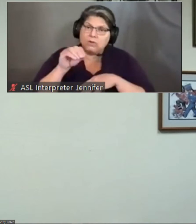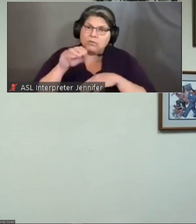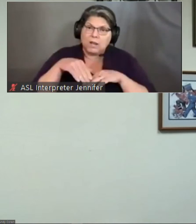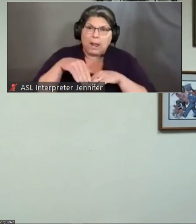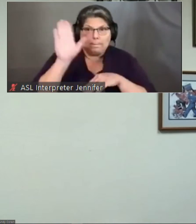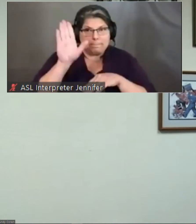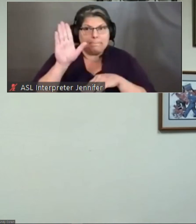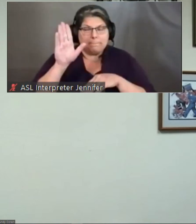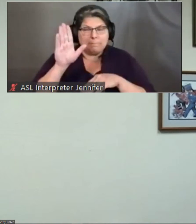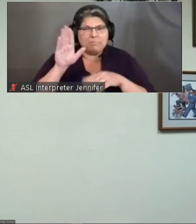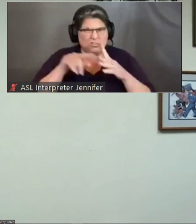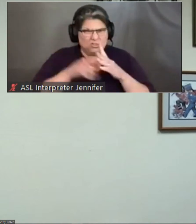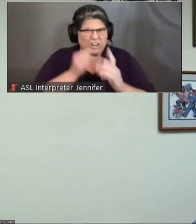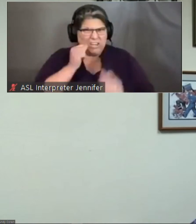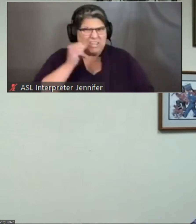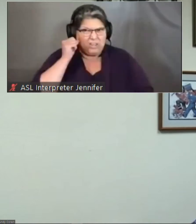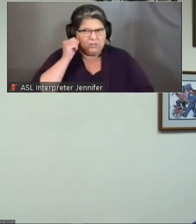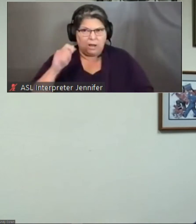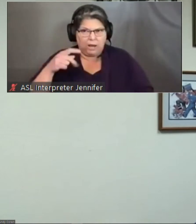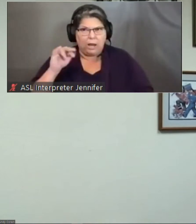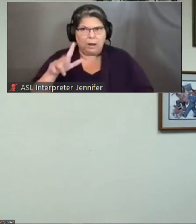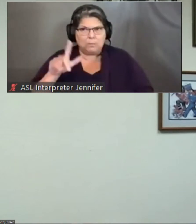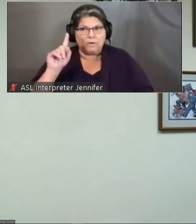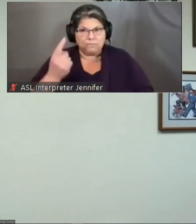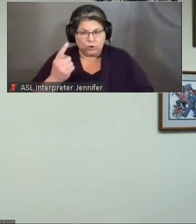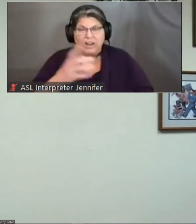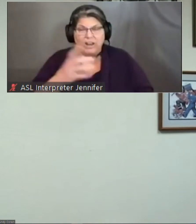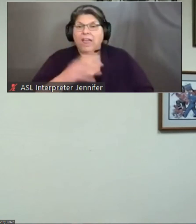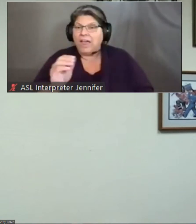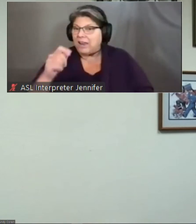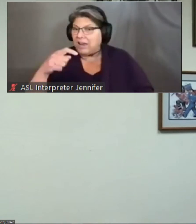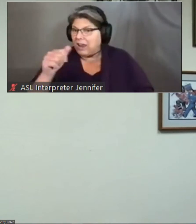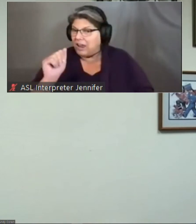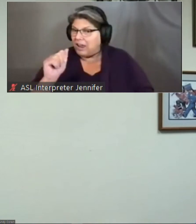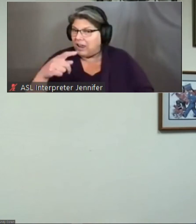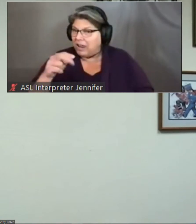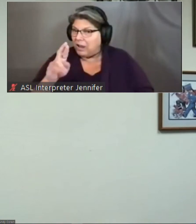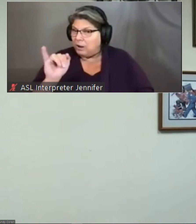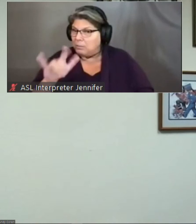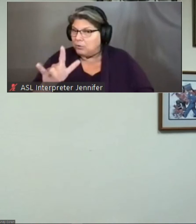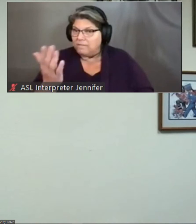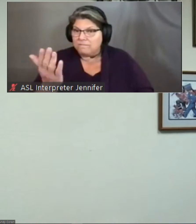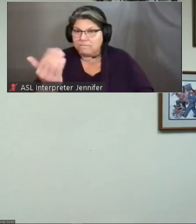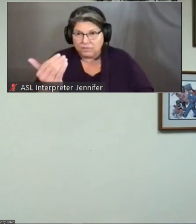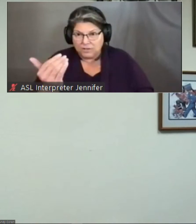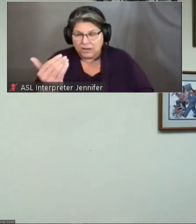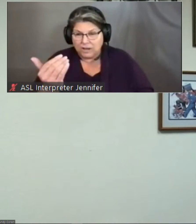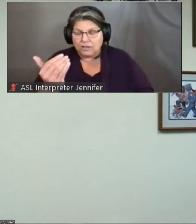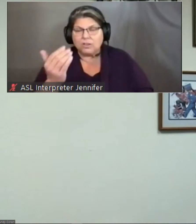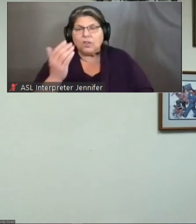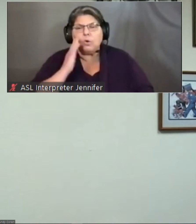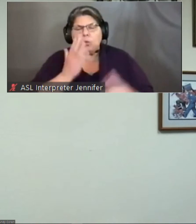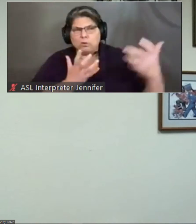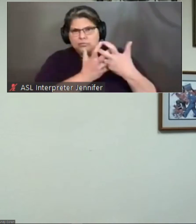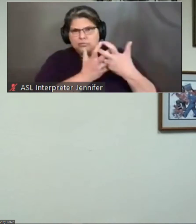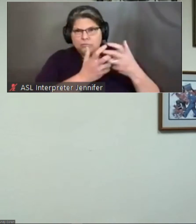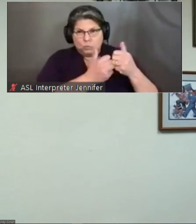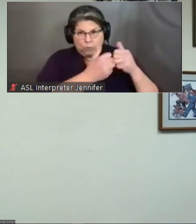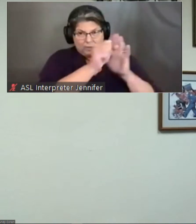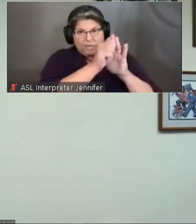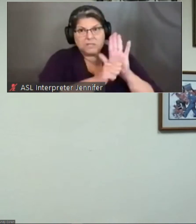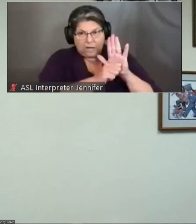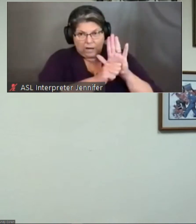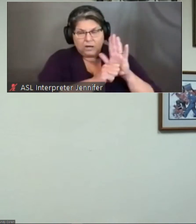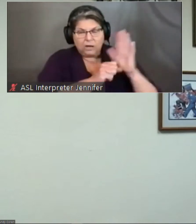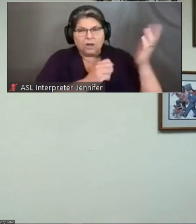of yesterday, April 1st. And on April 15th, we will stay in sync with the state and